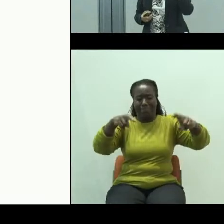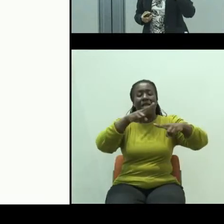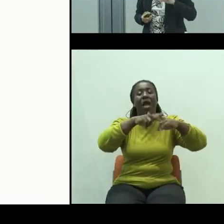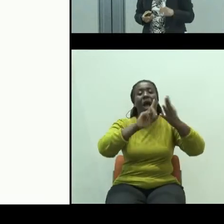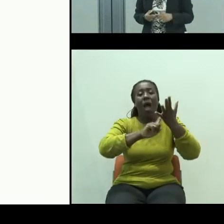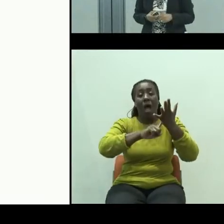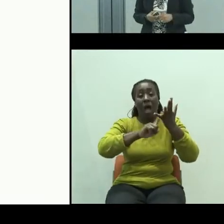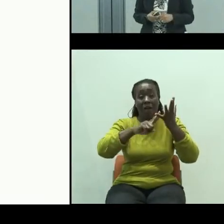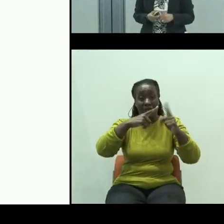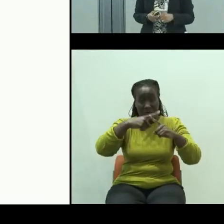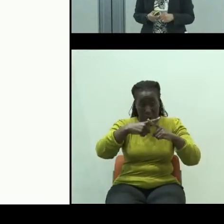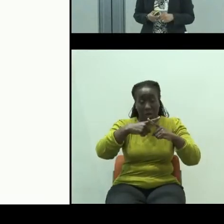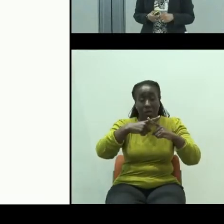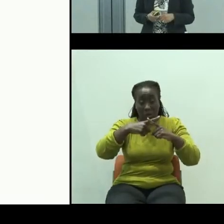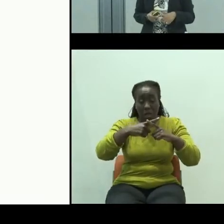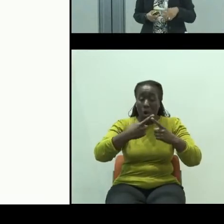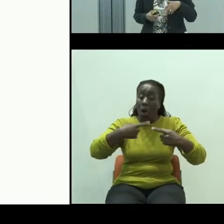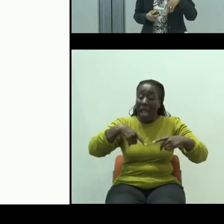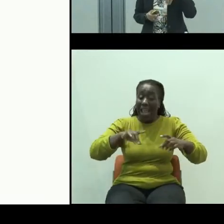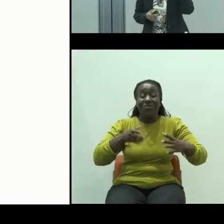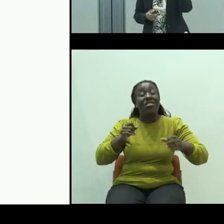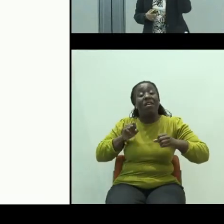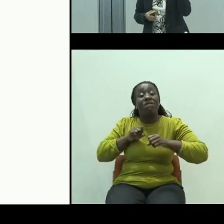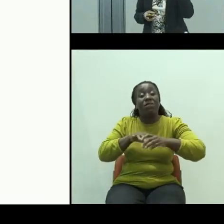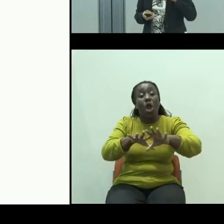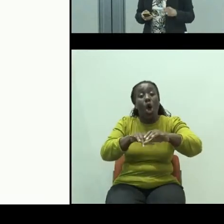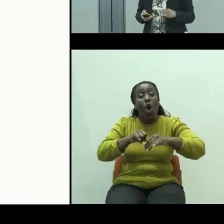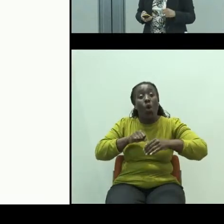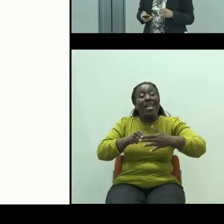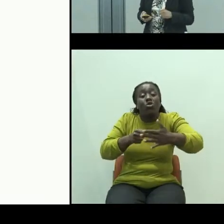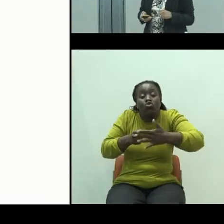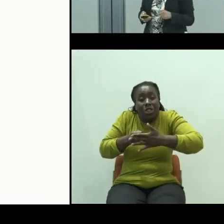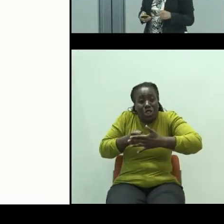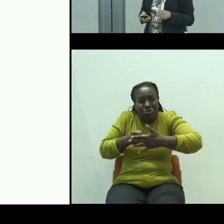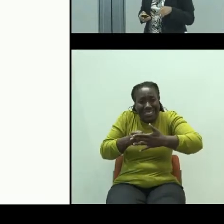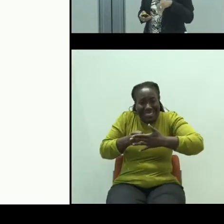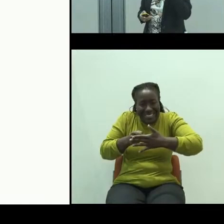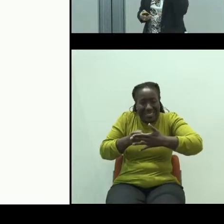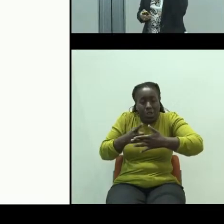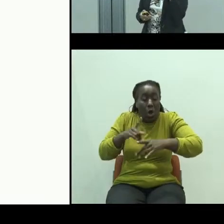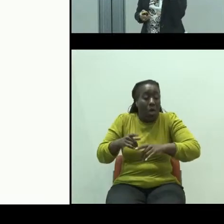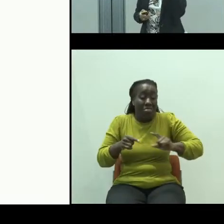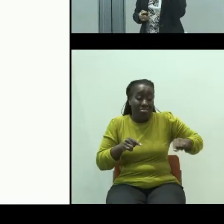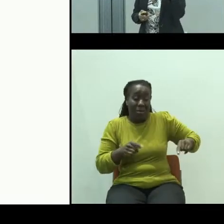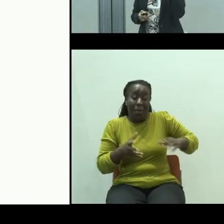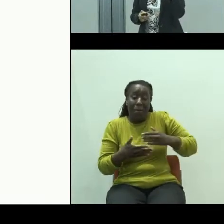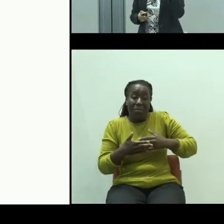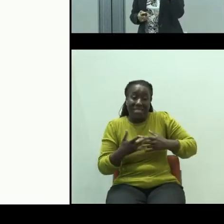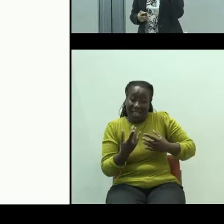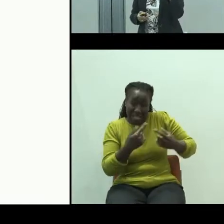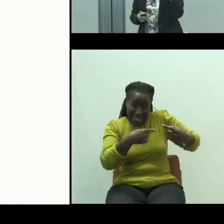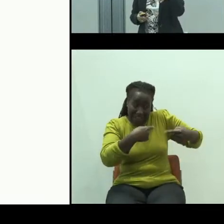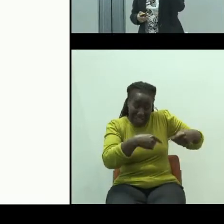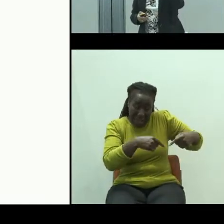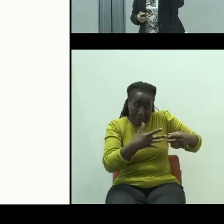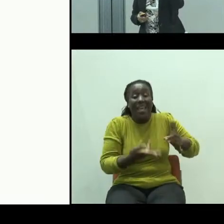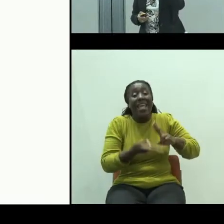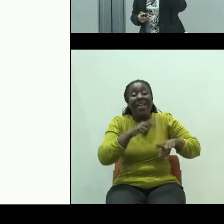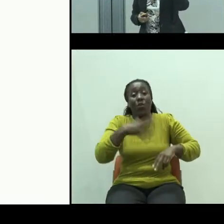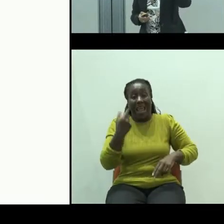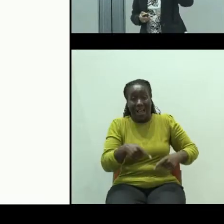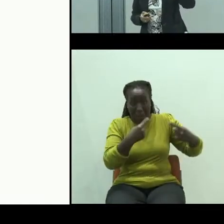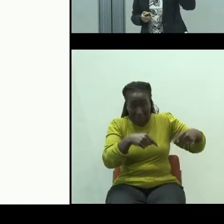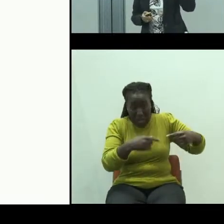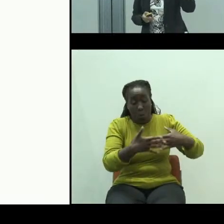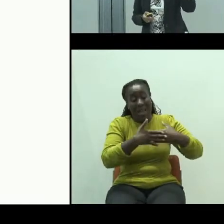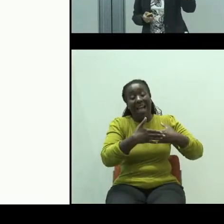flow through that point be restricted such that we have more of that substrate available. And if we have more of it available, we have